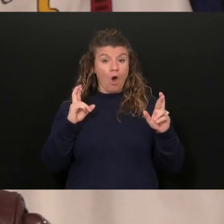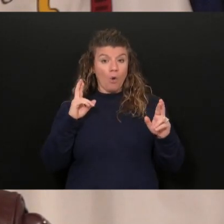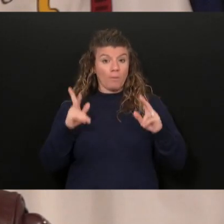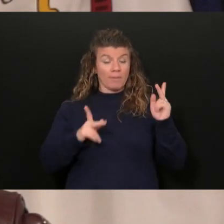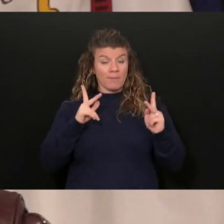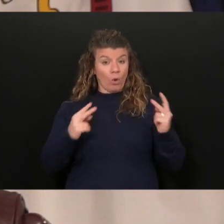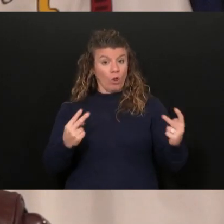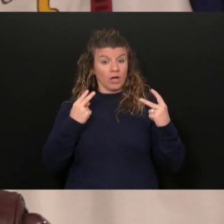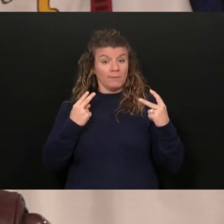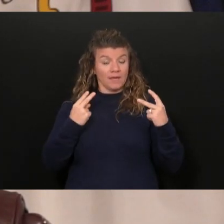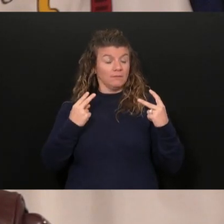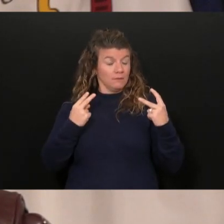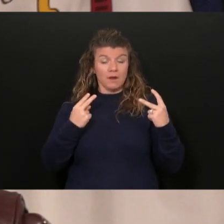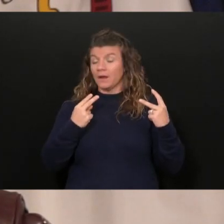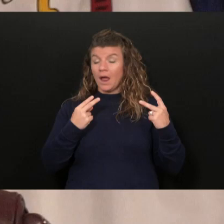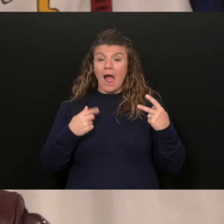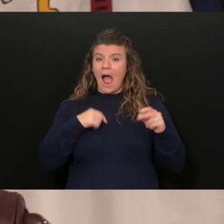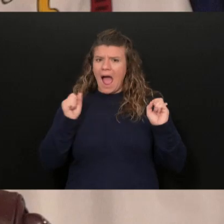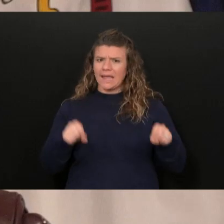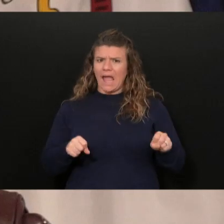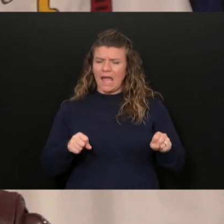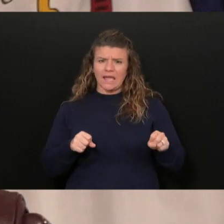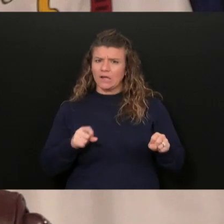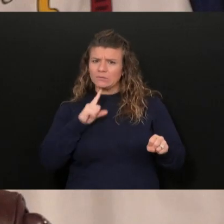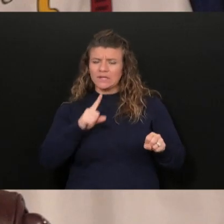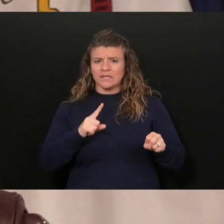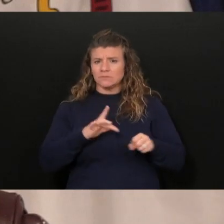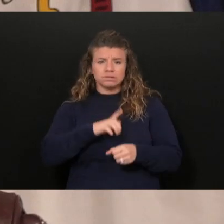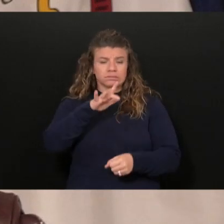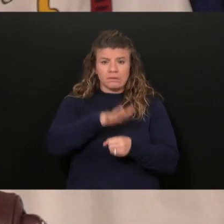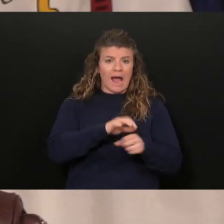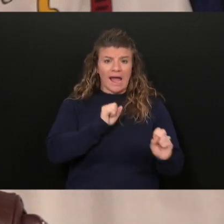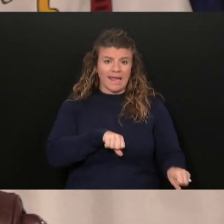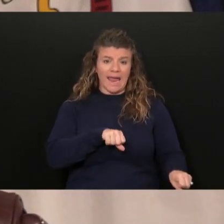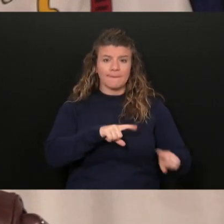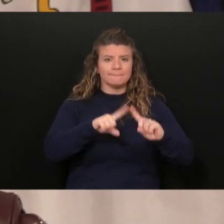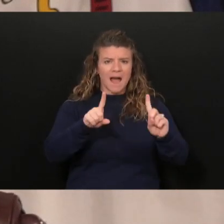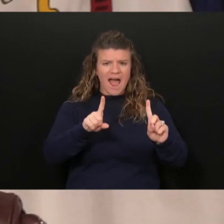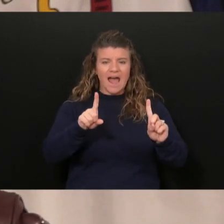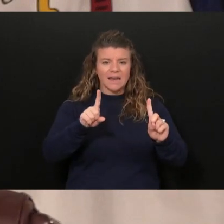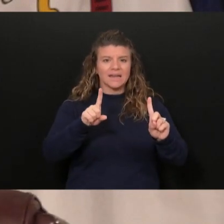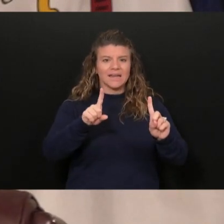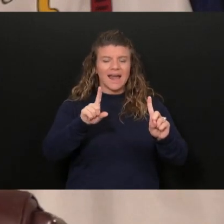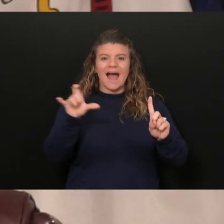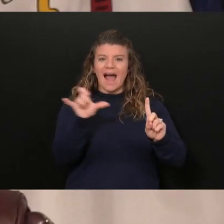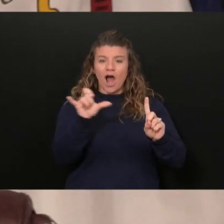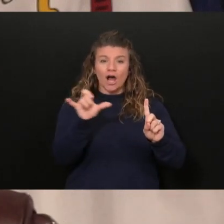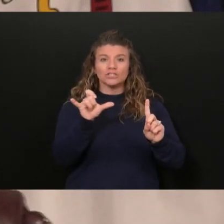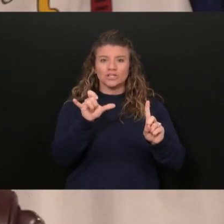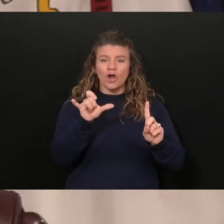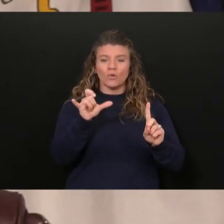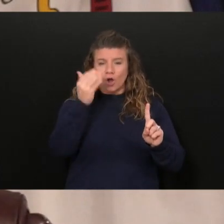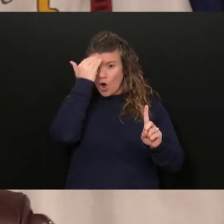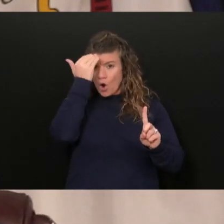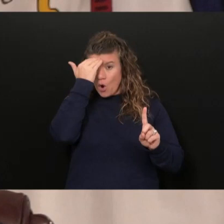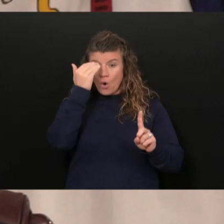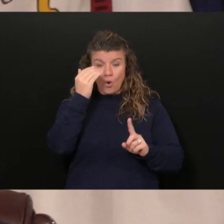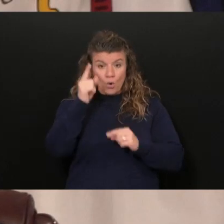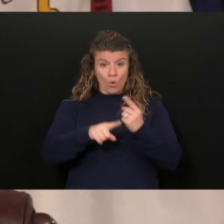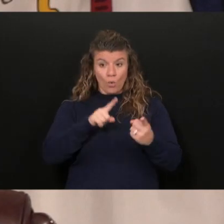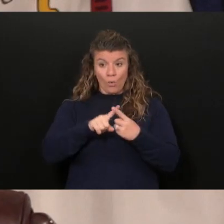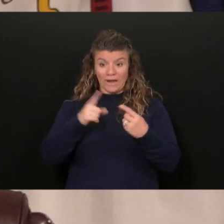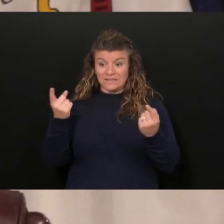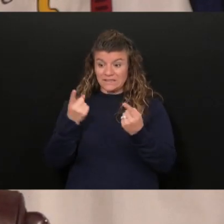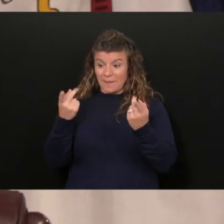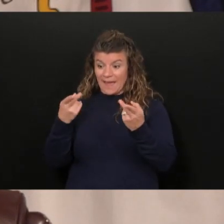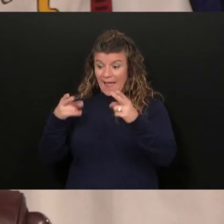can be fired up and everything else, but at the same time, you know, when the bullets really start flying is when I'm going to